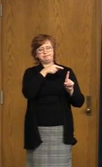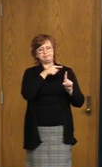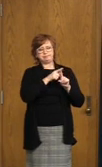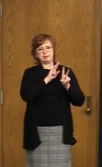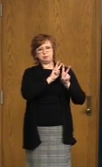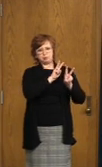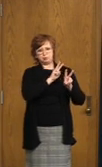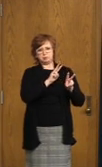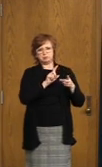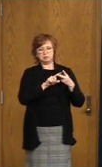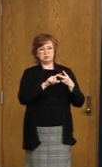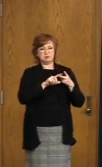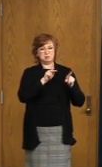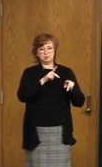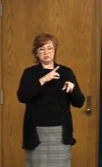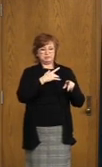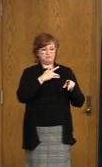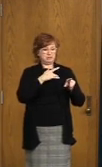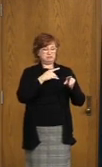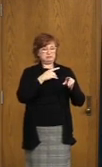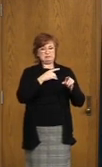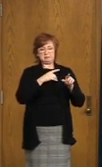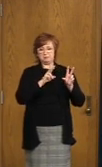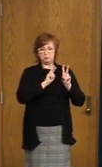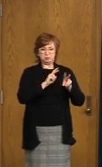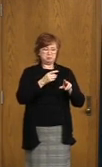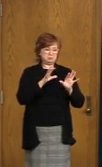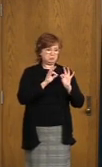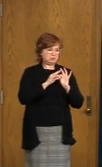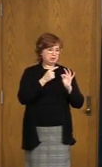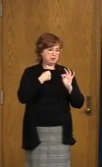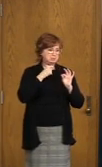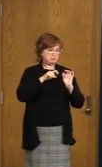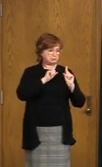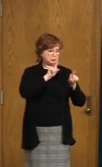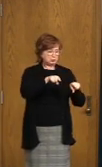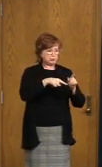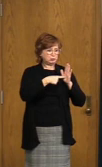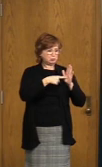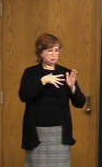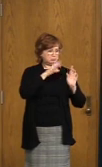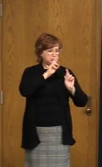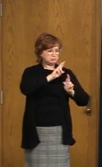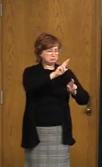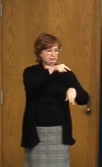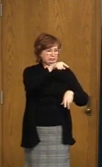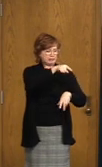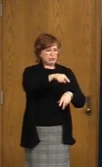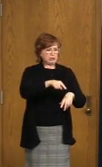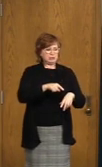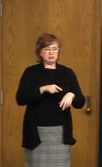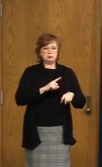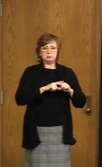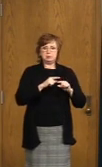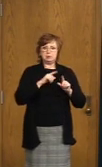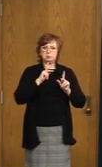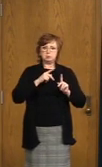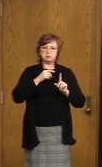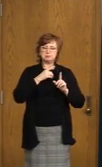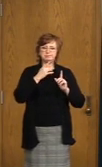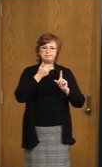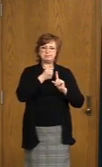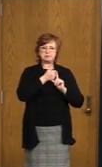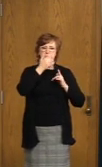compelled to go because they had lost a loved one. People at work, at break times, before and after